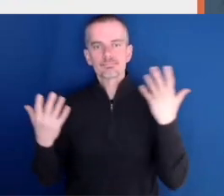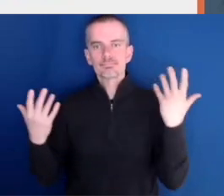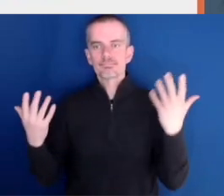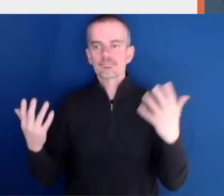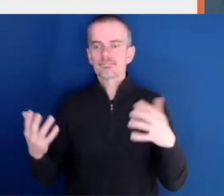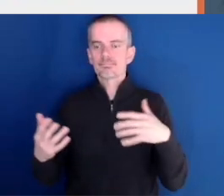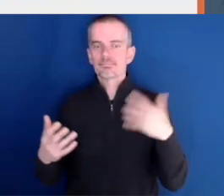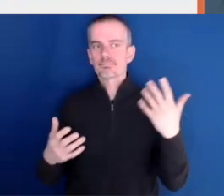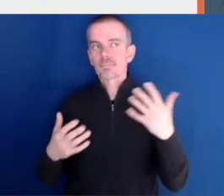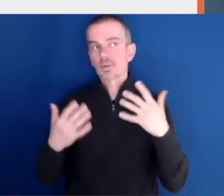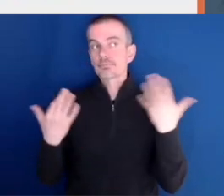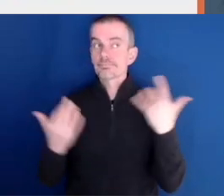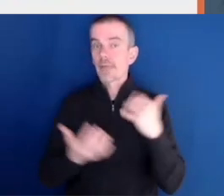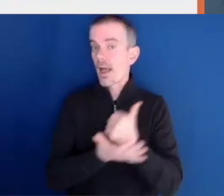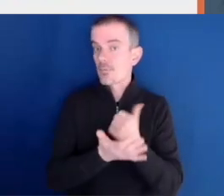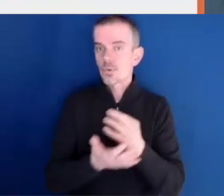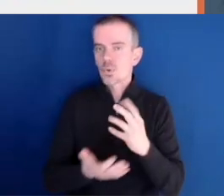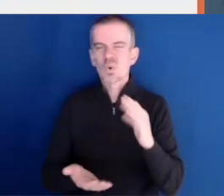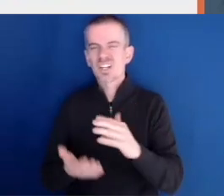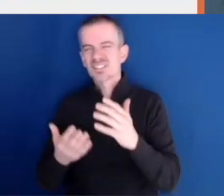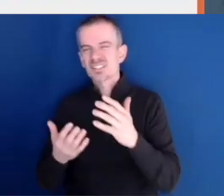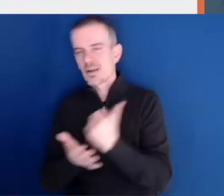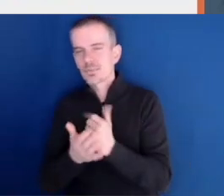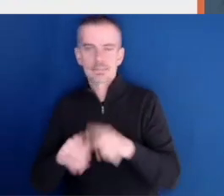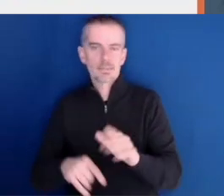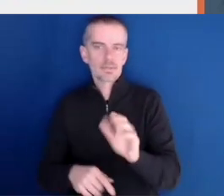more or less helpful depending on how friendly you are with them.